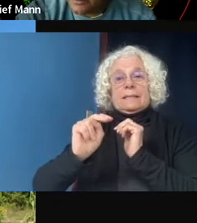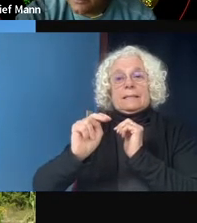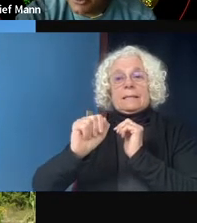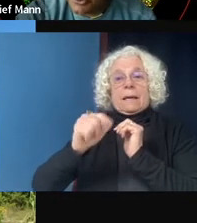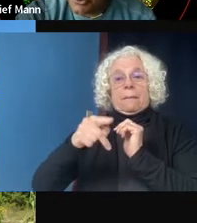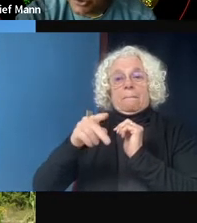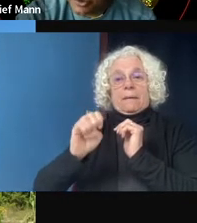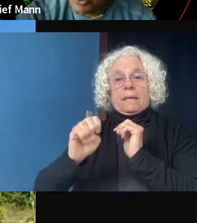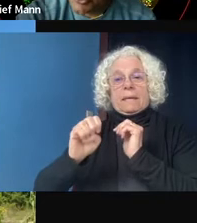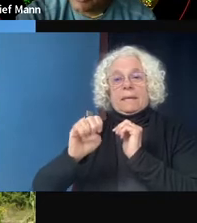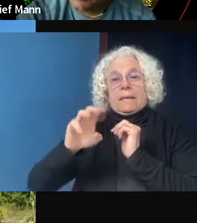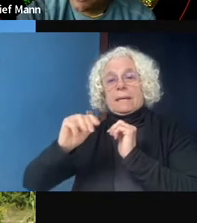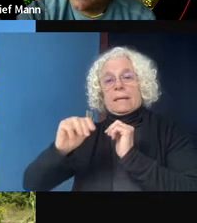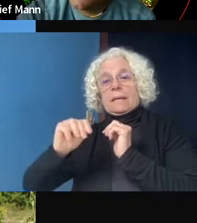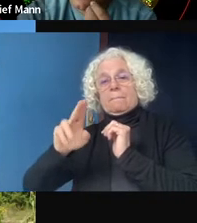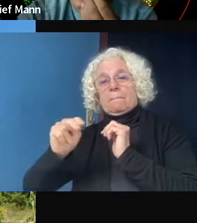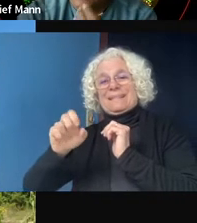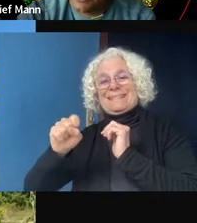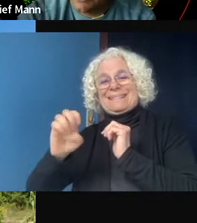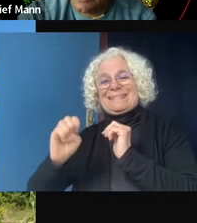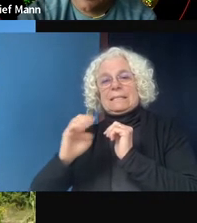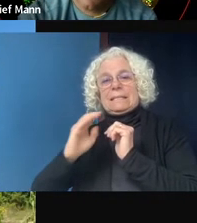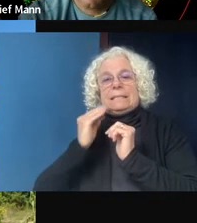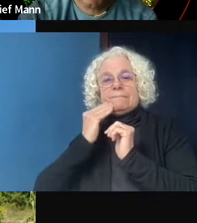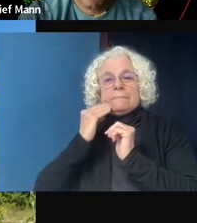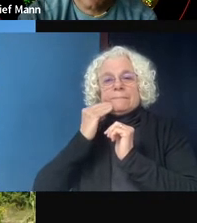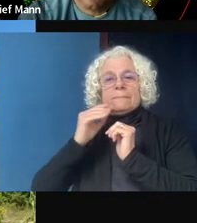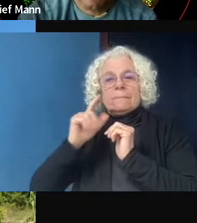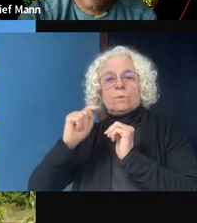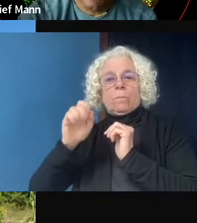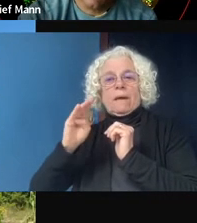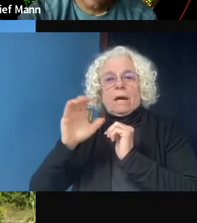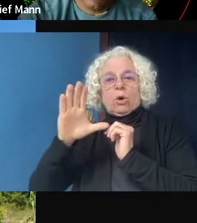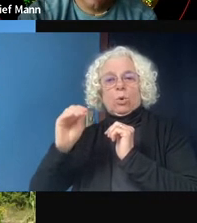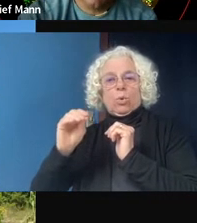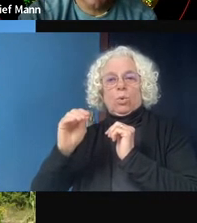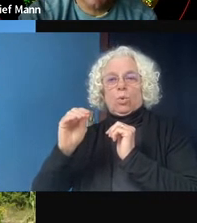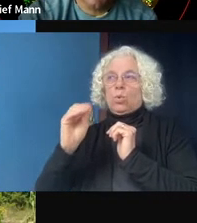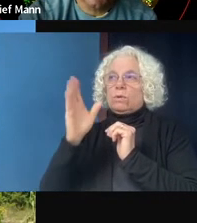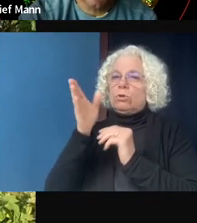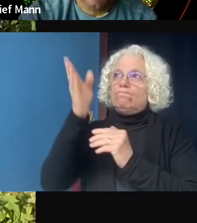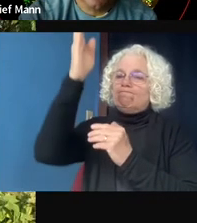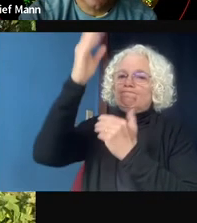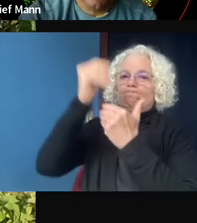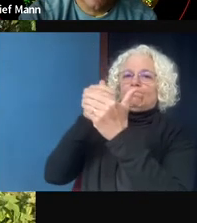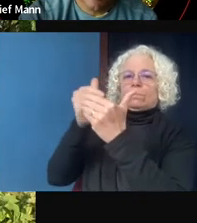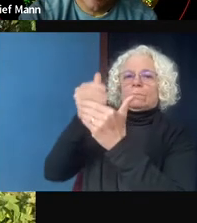tobacco, which is the closest thing we have to our creator. Next slide.